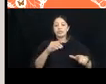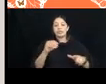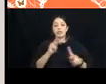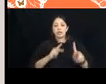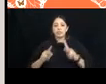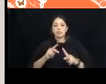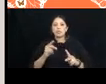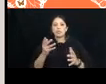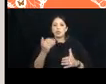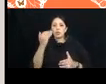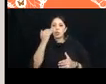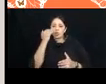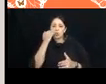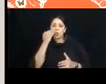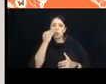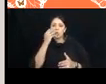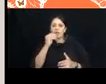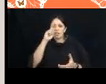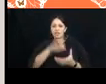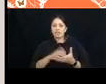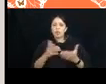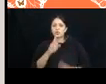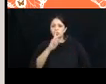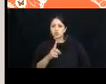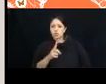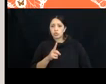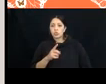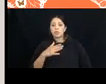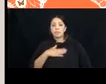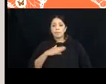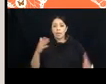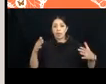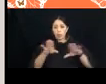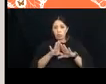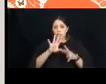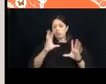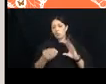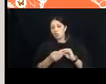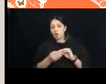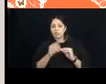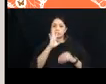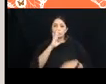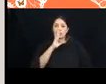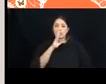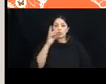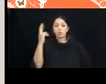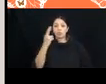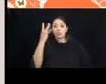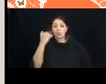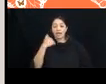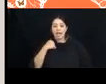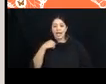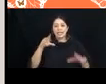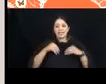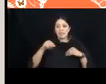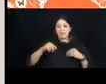truth. So I guess in my closing overall, the reason why I accepted this invitation